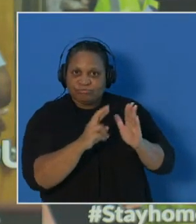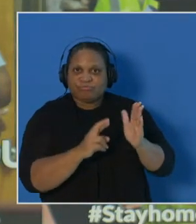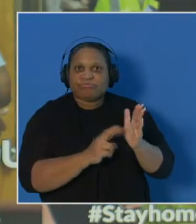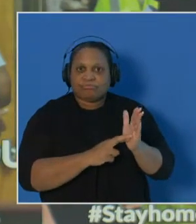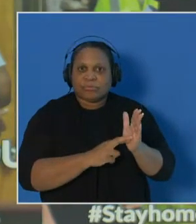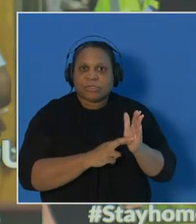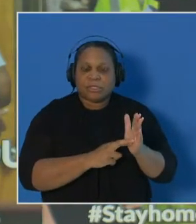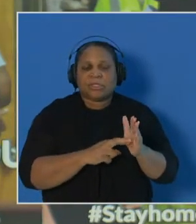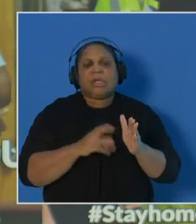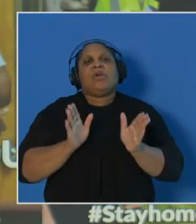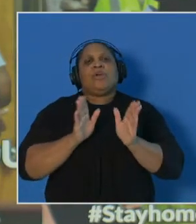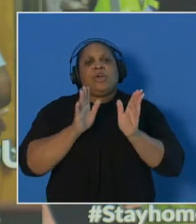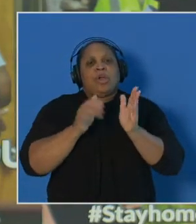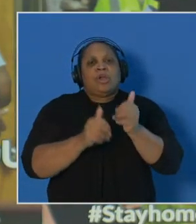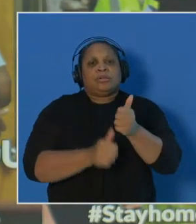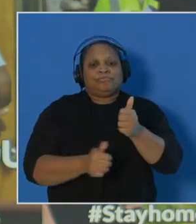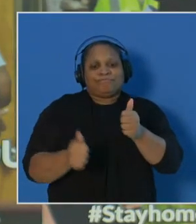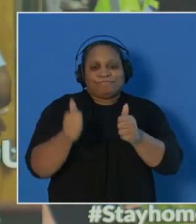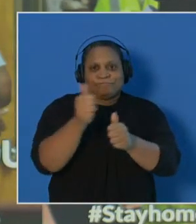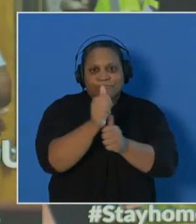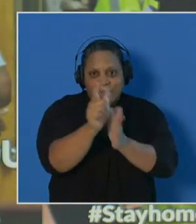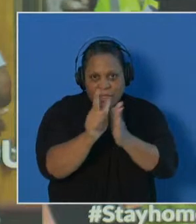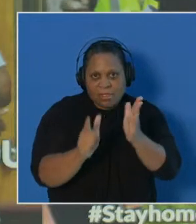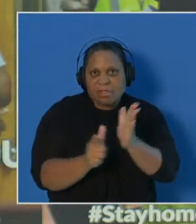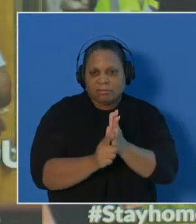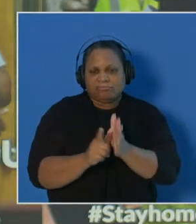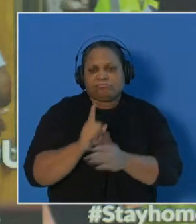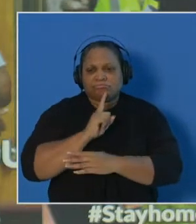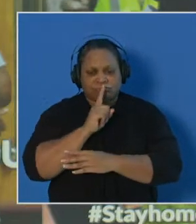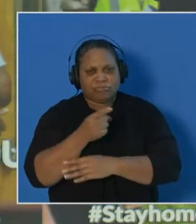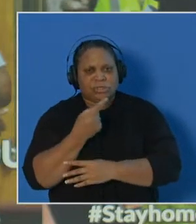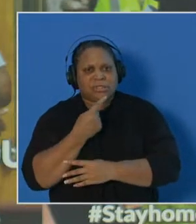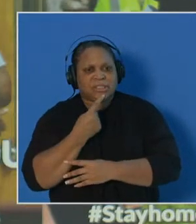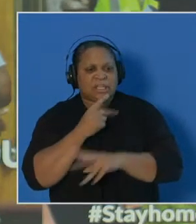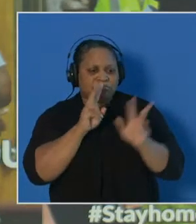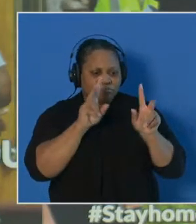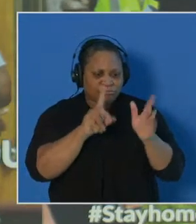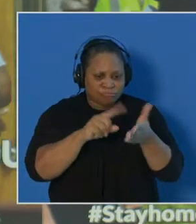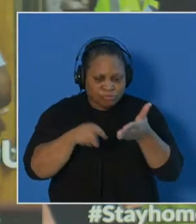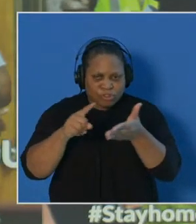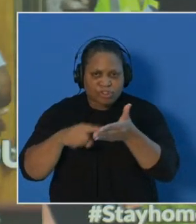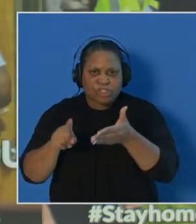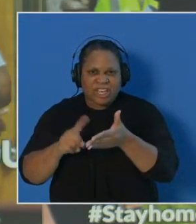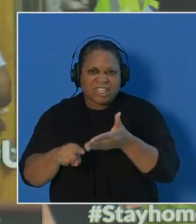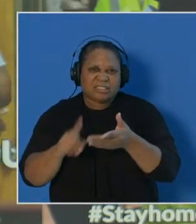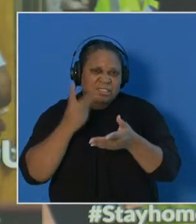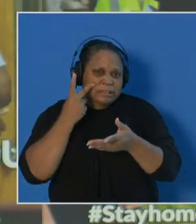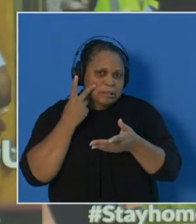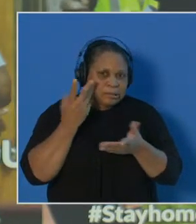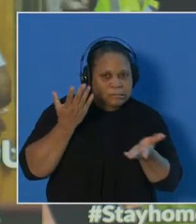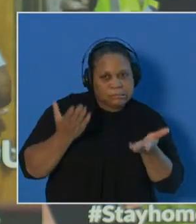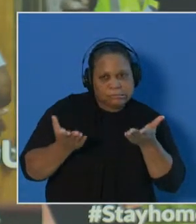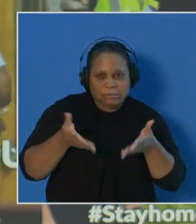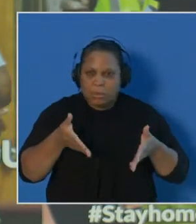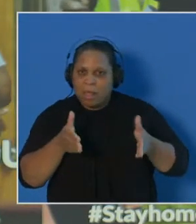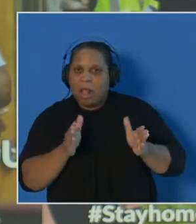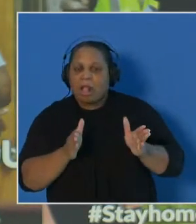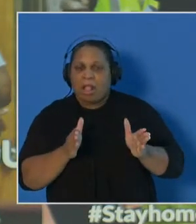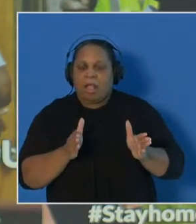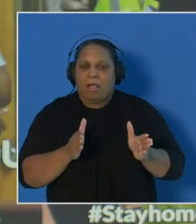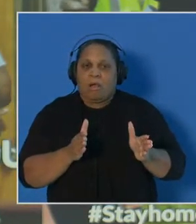has assured me is that the Attorney General is looking at revisions which can be made in order to allow